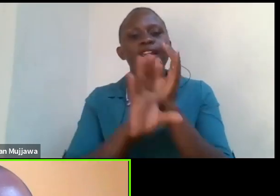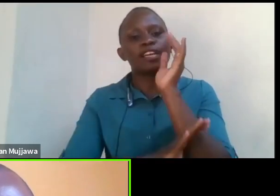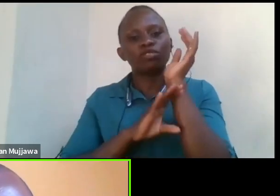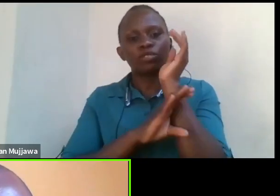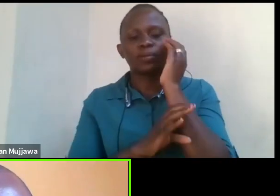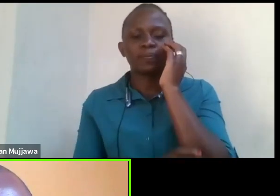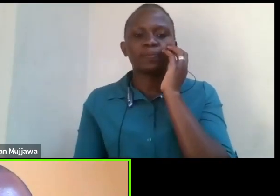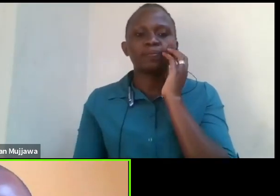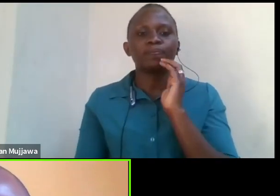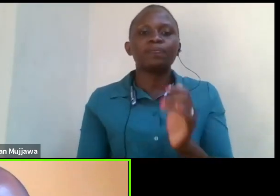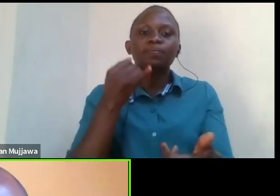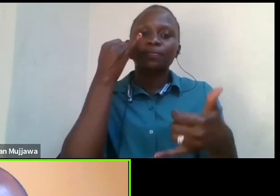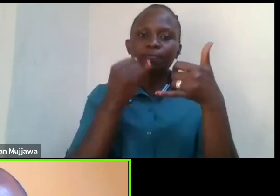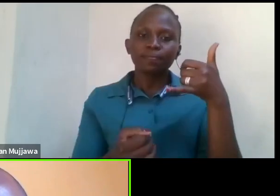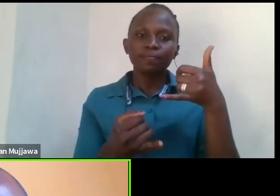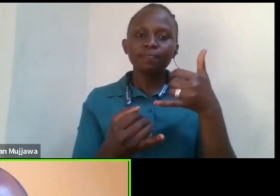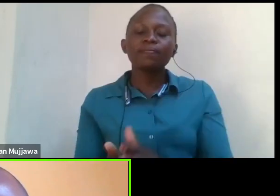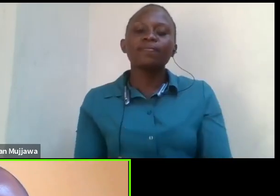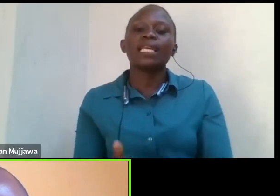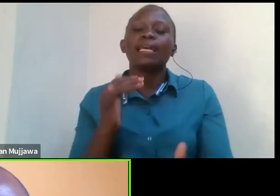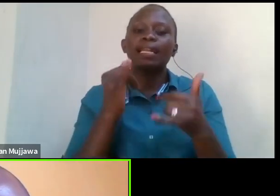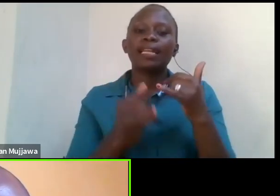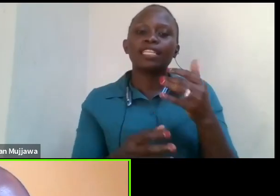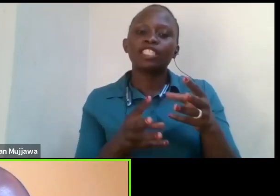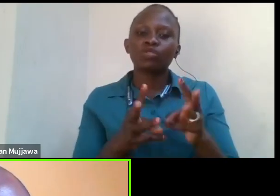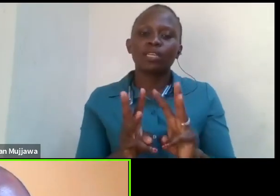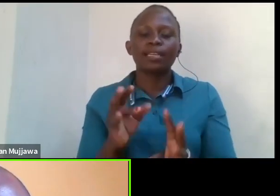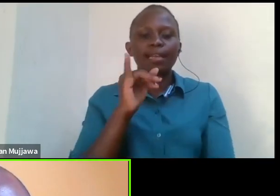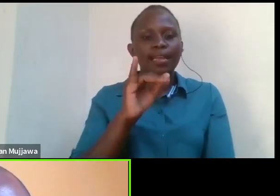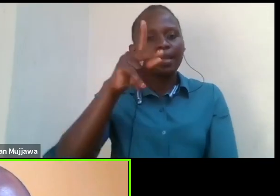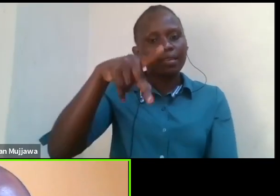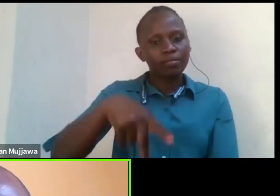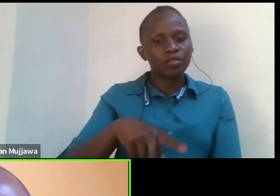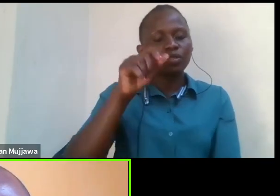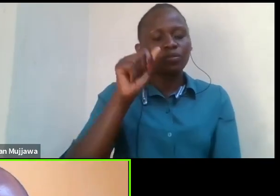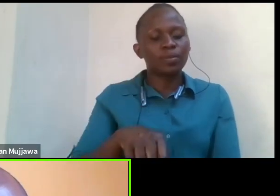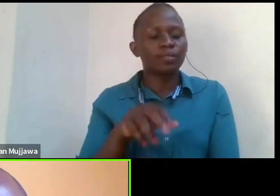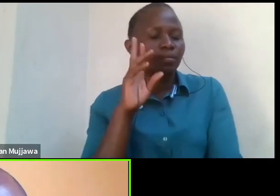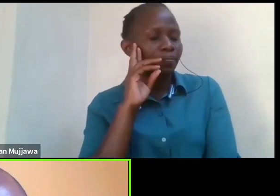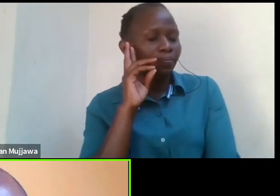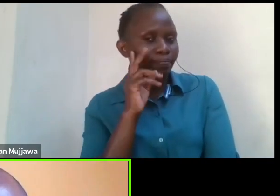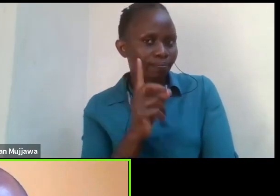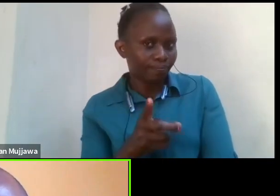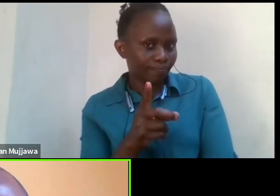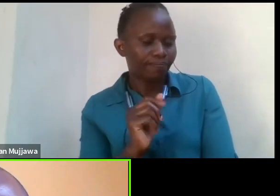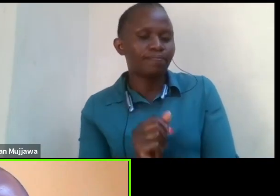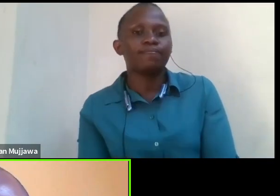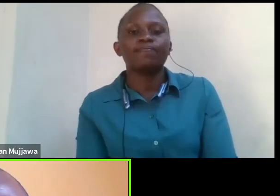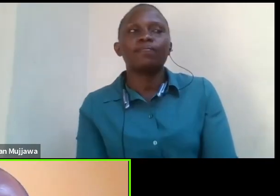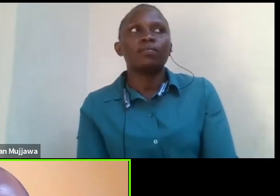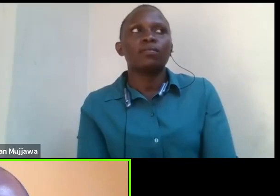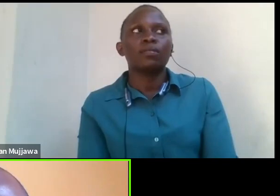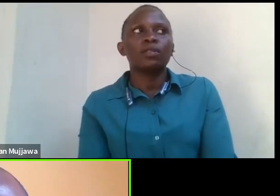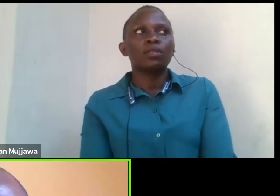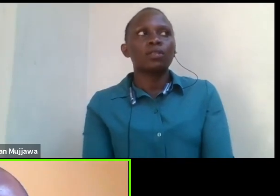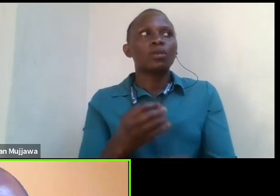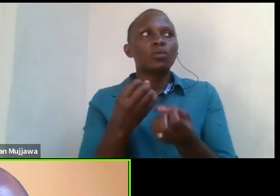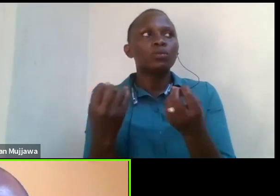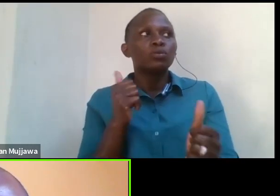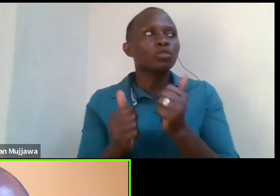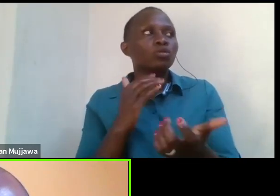the last form of IP that I want you to really take seriously, which more often than